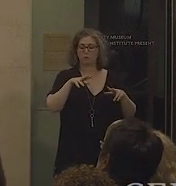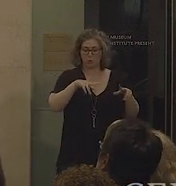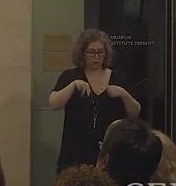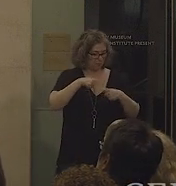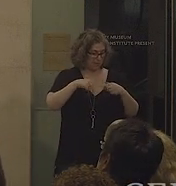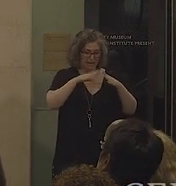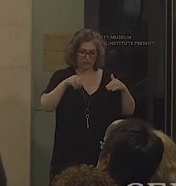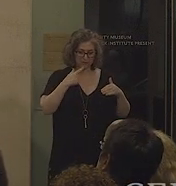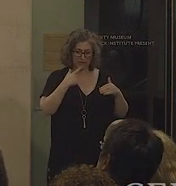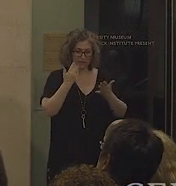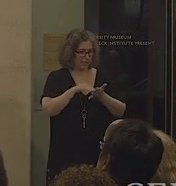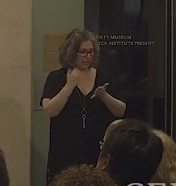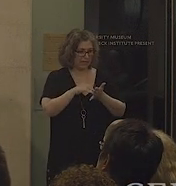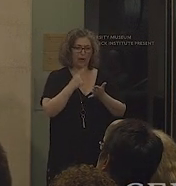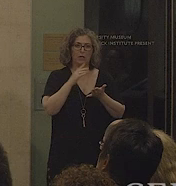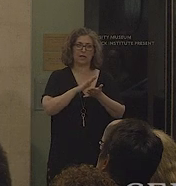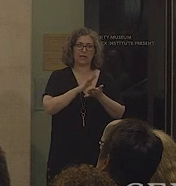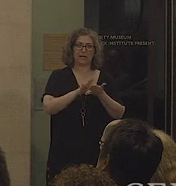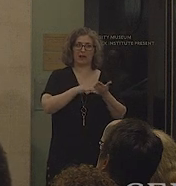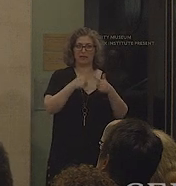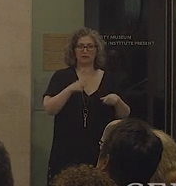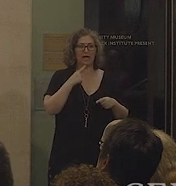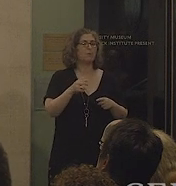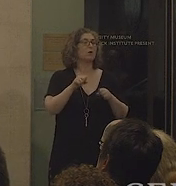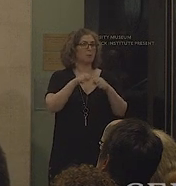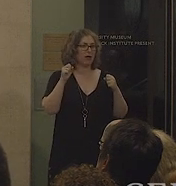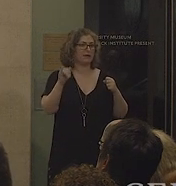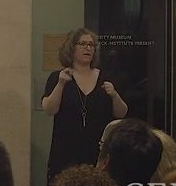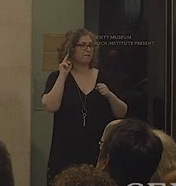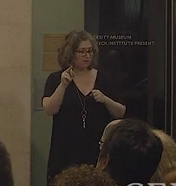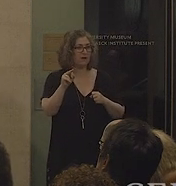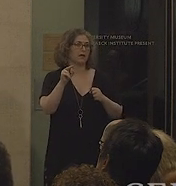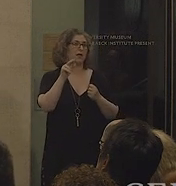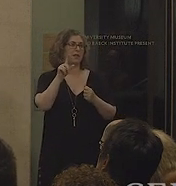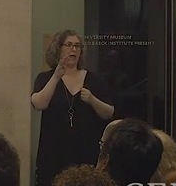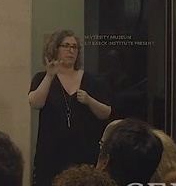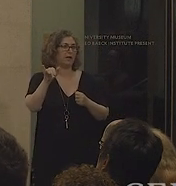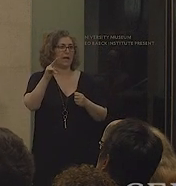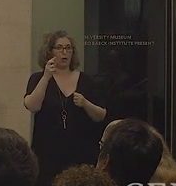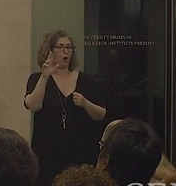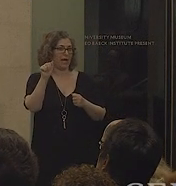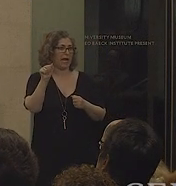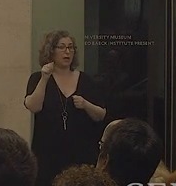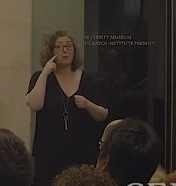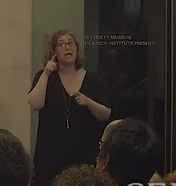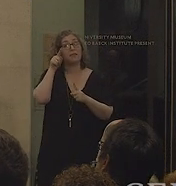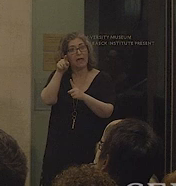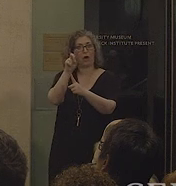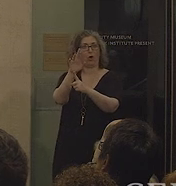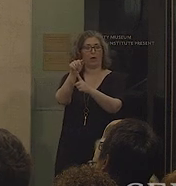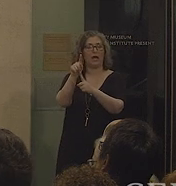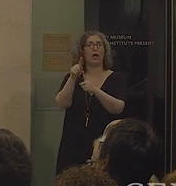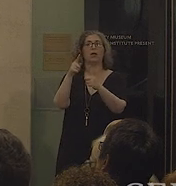entire week saying, and I'll clean it up, I'm going to break that effing lobby. Because they are, to me, the